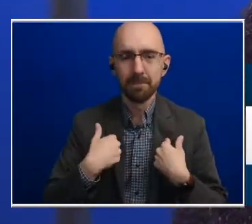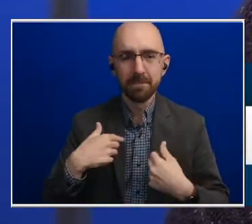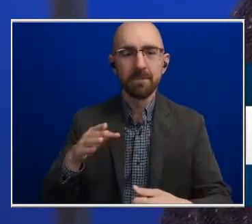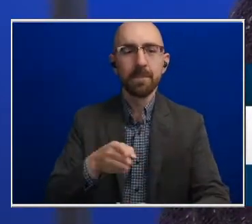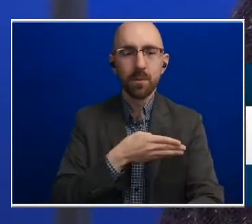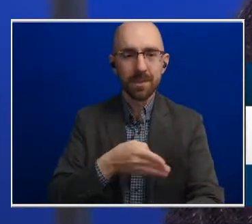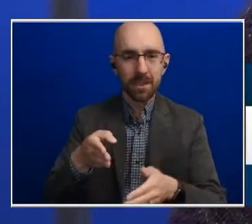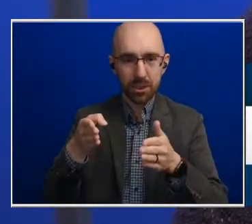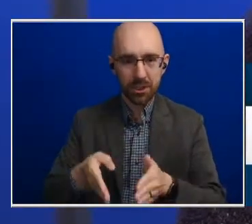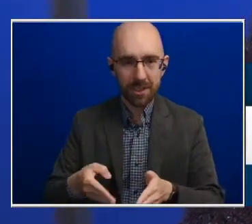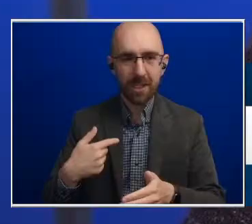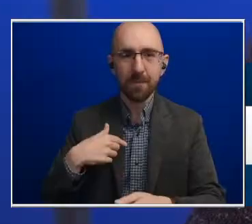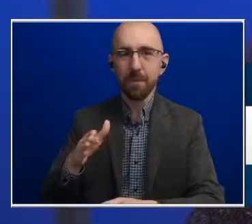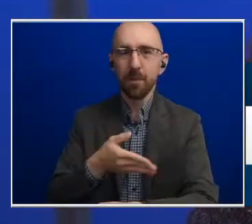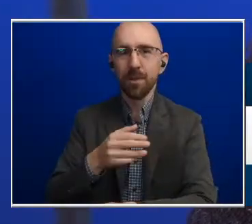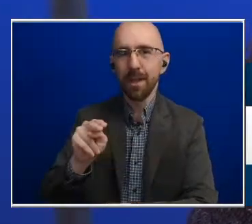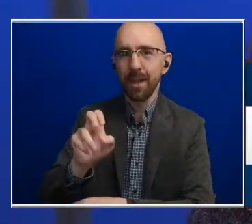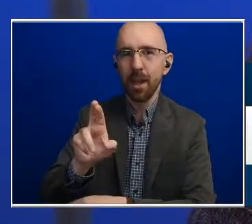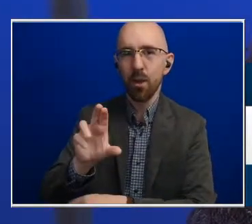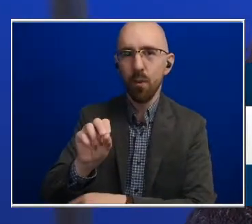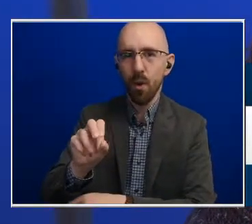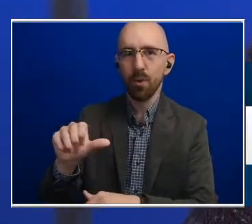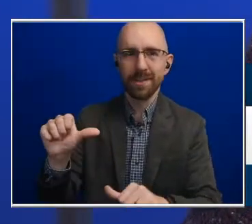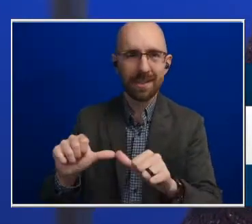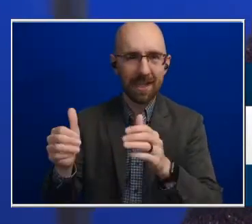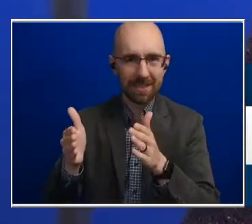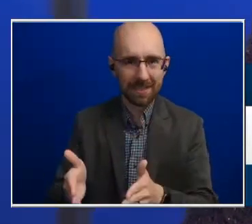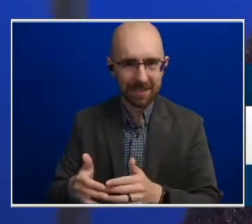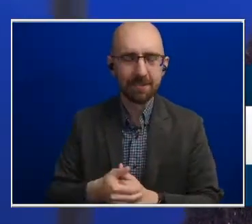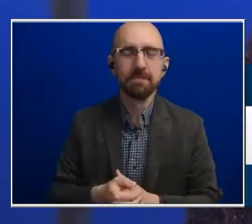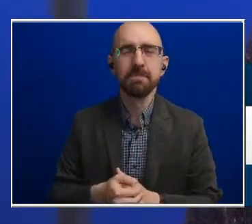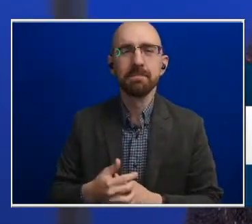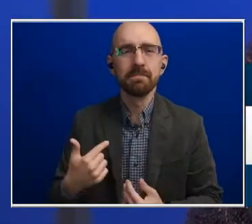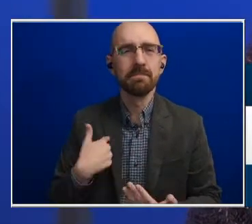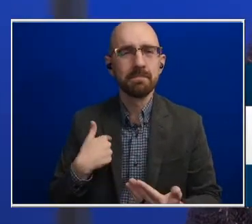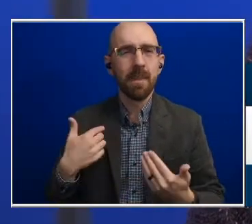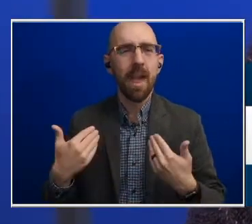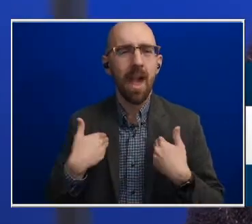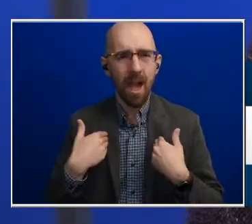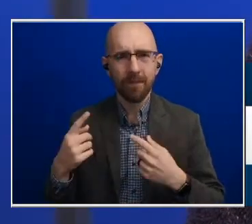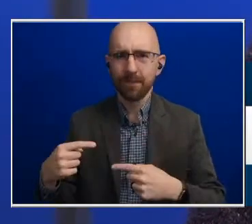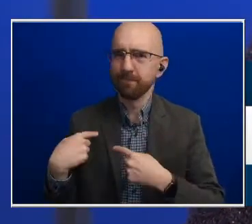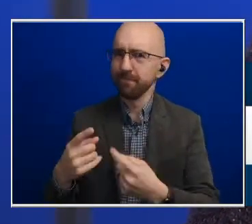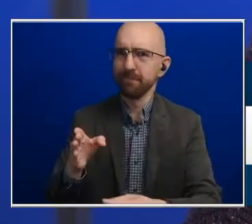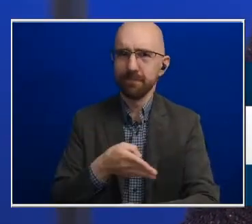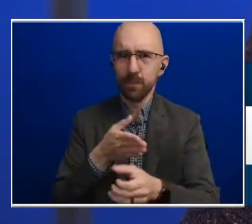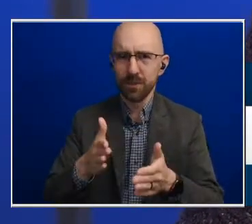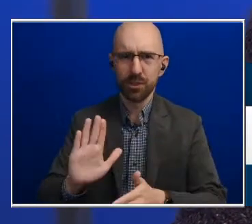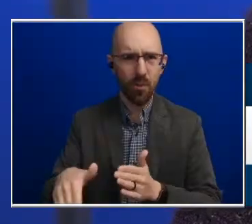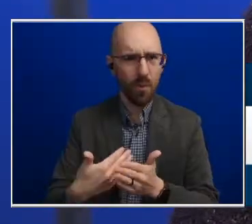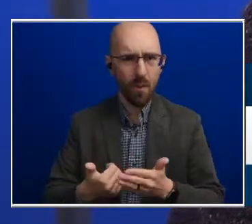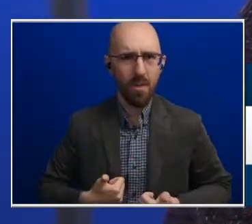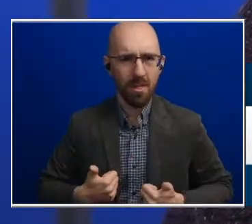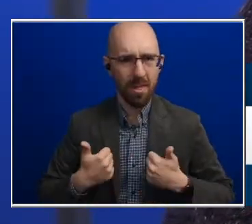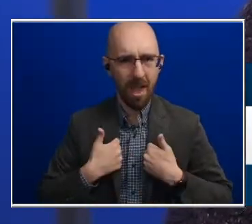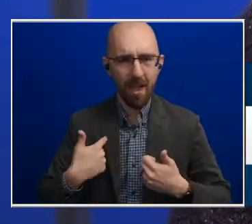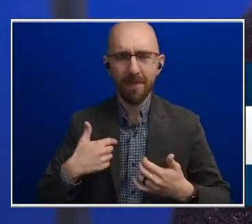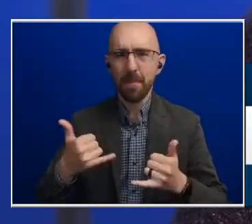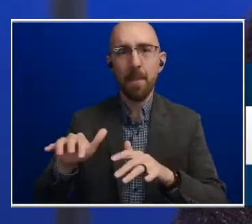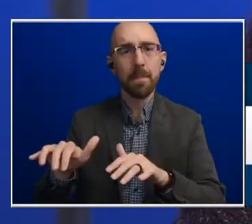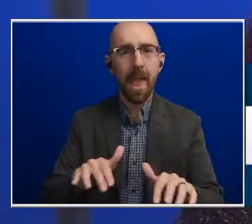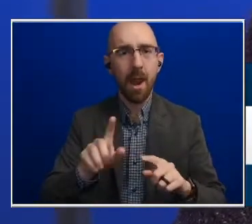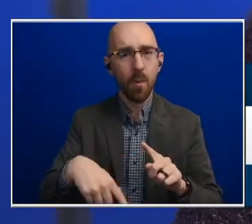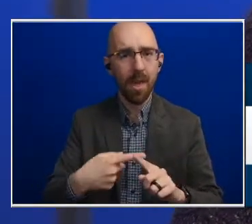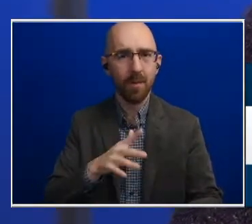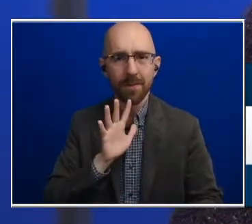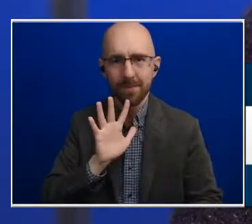music neuroscientist. I love that. And I have been a musician my entire life. I started playing piano when I was 5 years old.